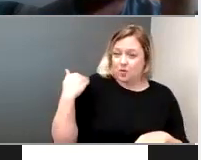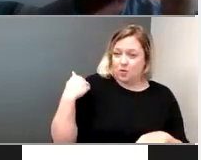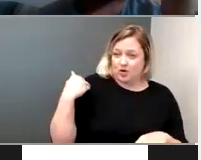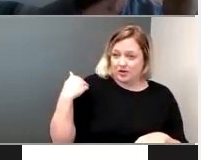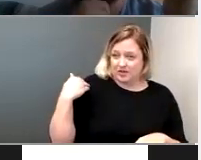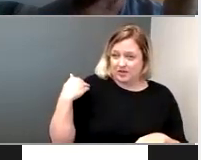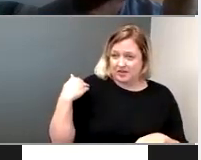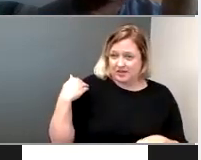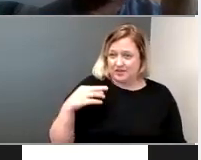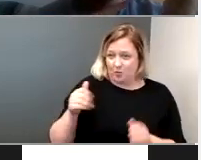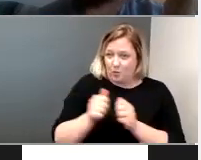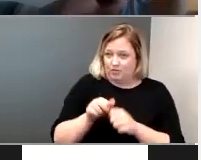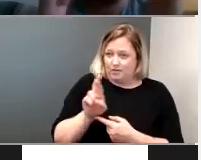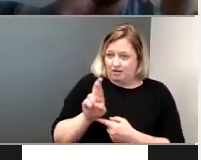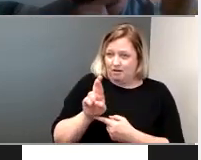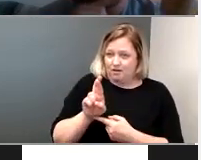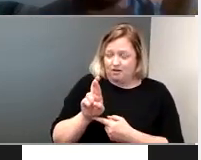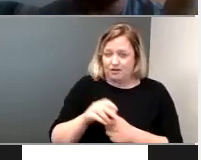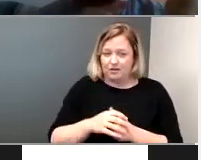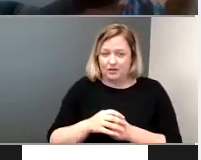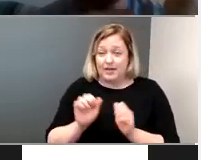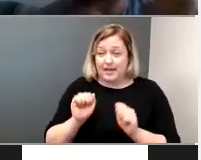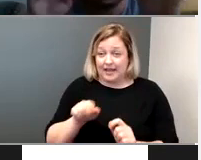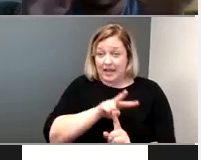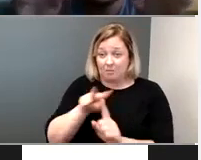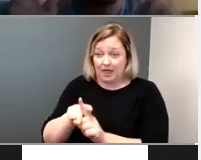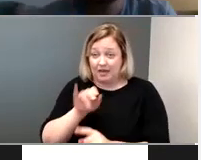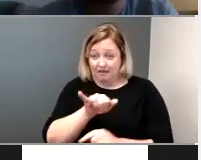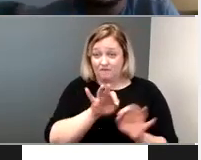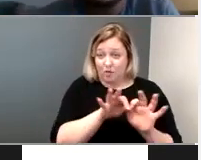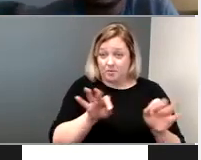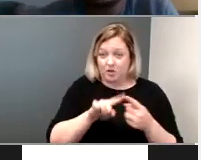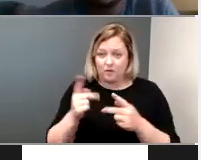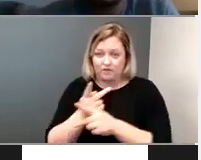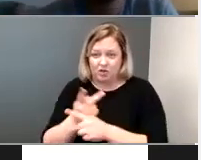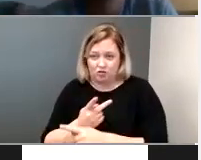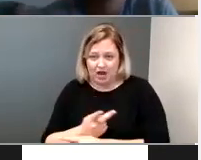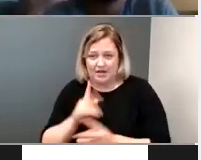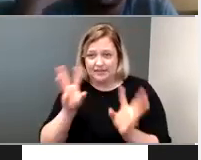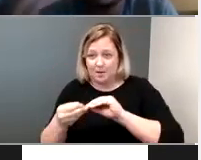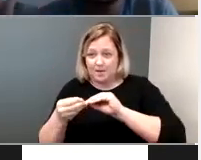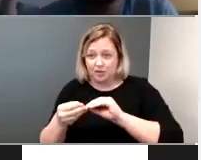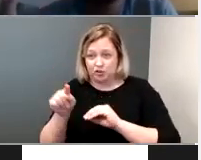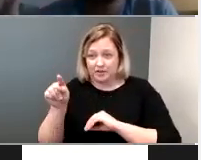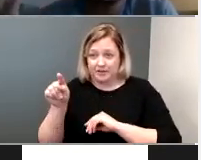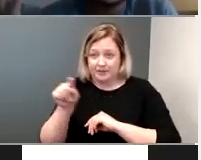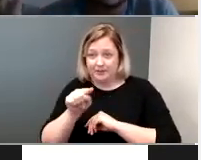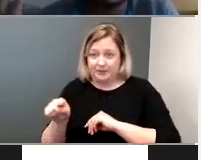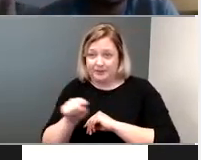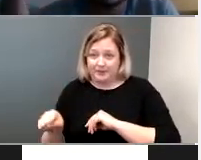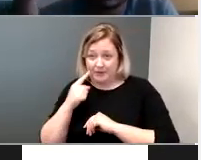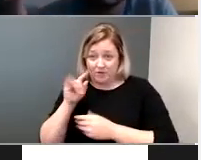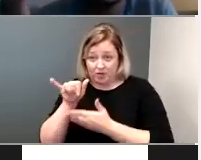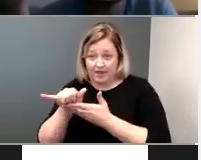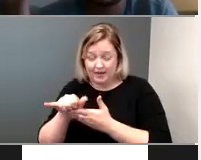geometric series. And essentially we can apply that formula to figure out the summation of this internal sequence. We say it is approximately